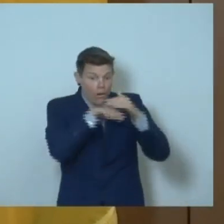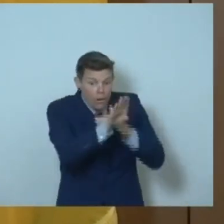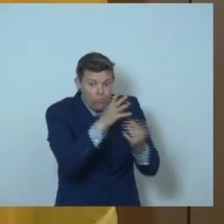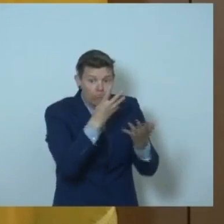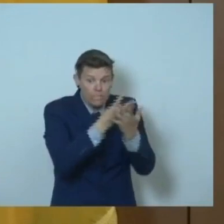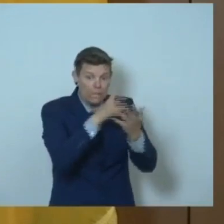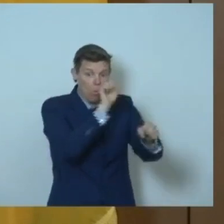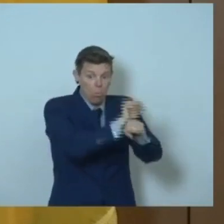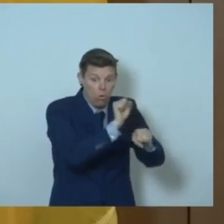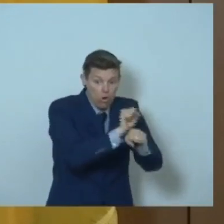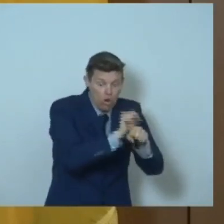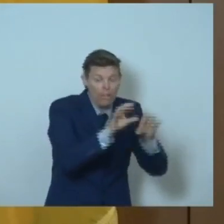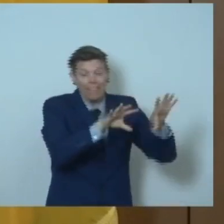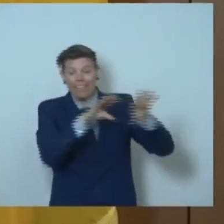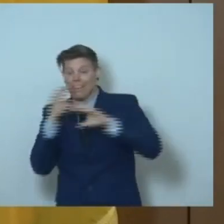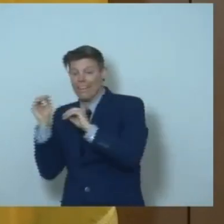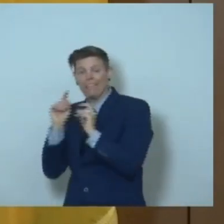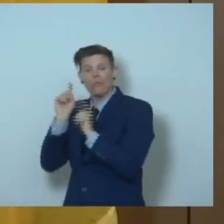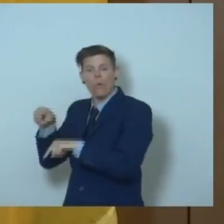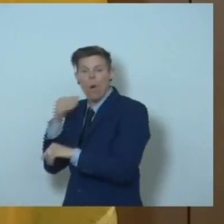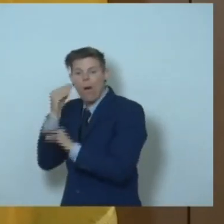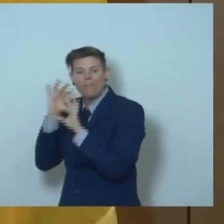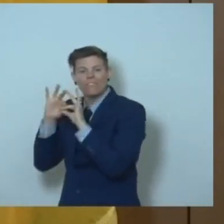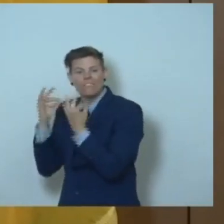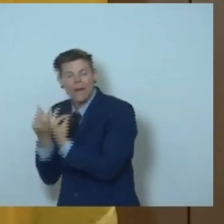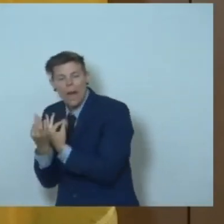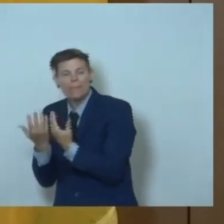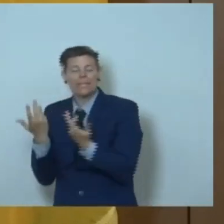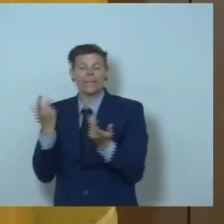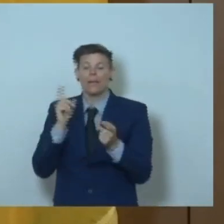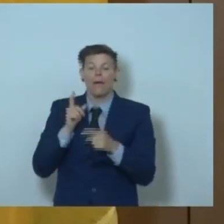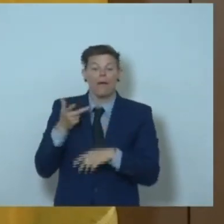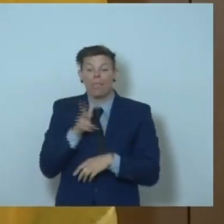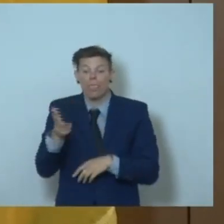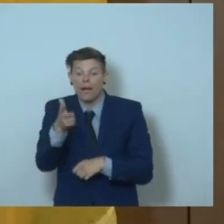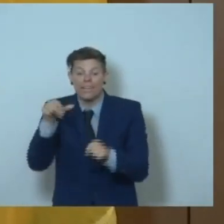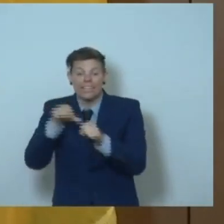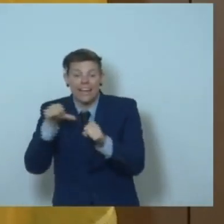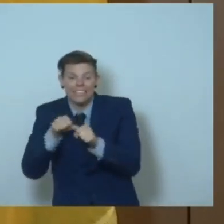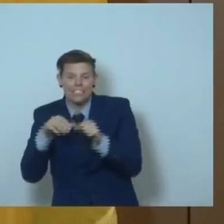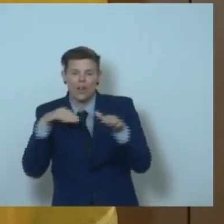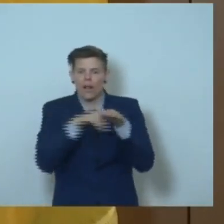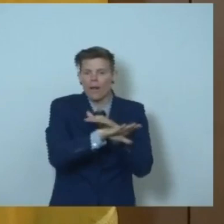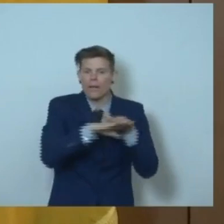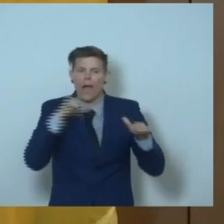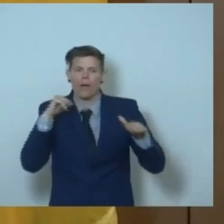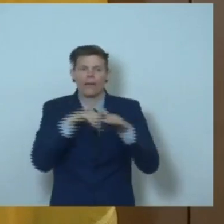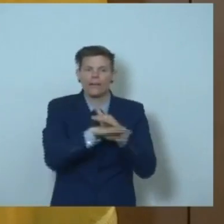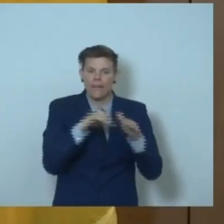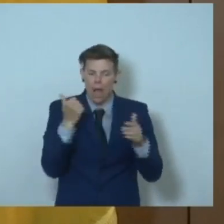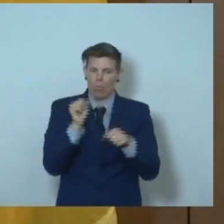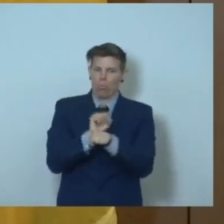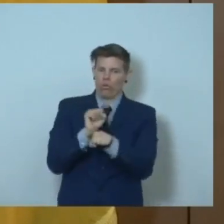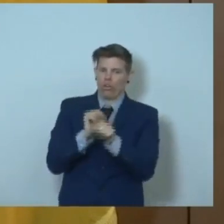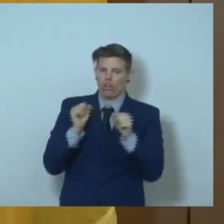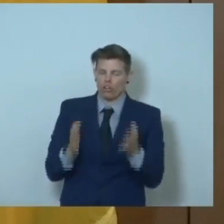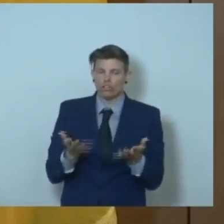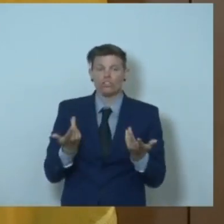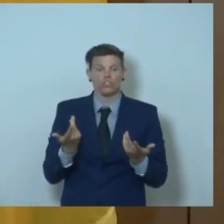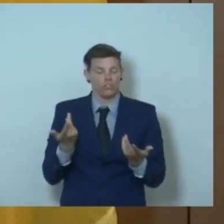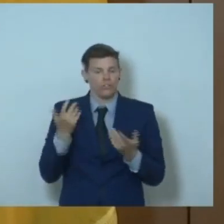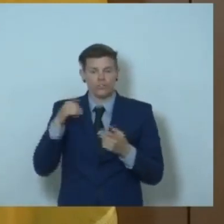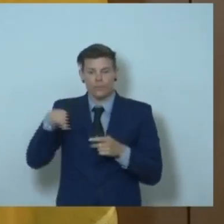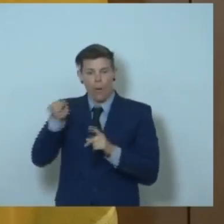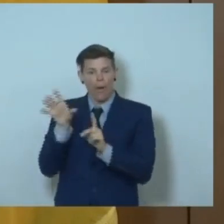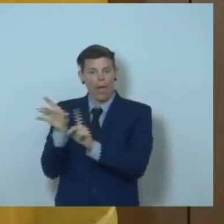to the grocery store. They go to the gas station. They may be exposed by a family member who